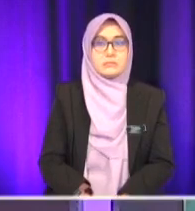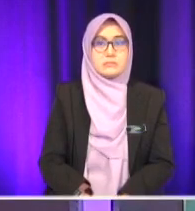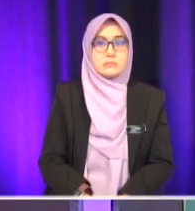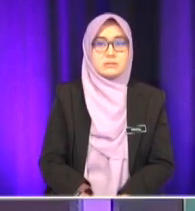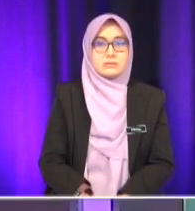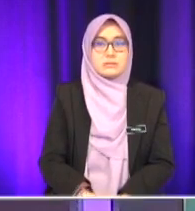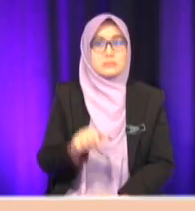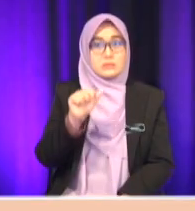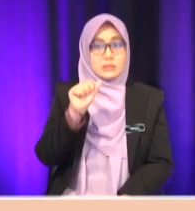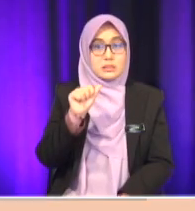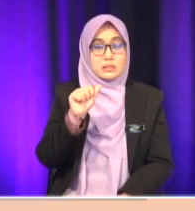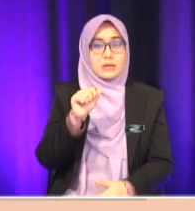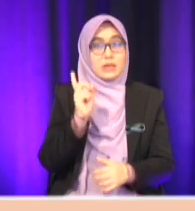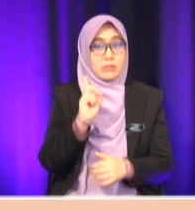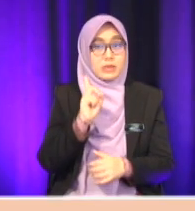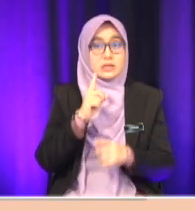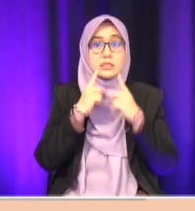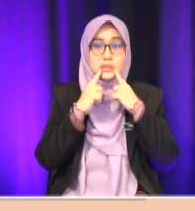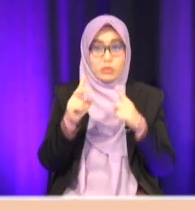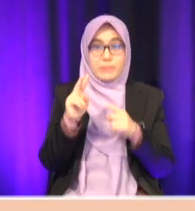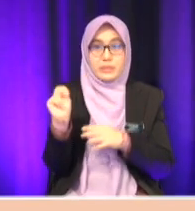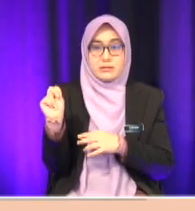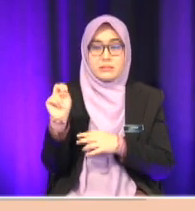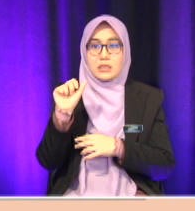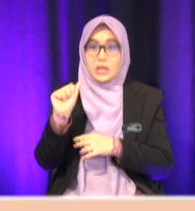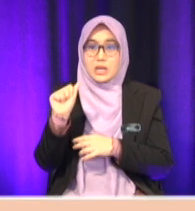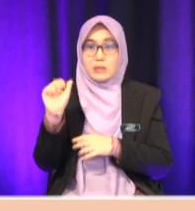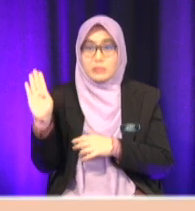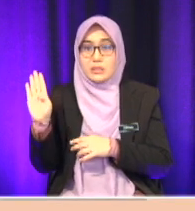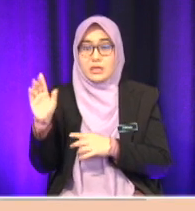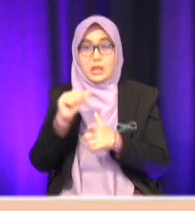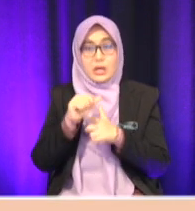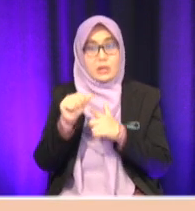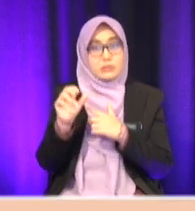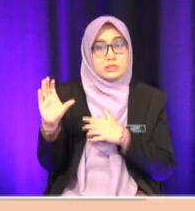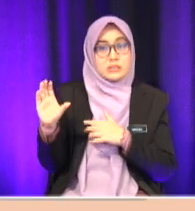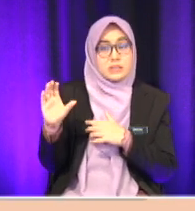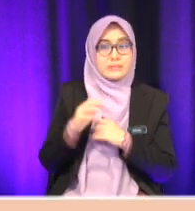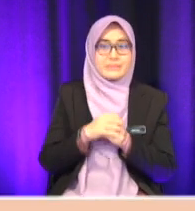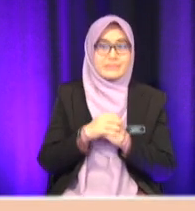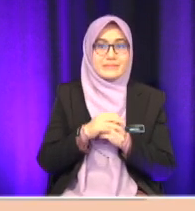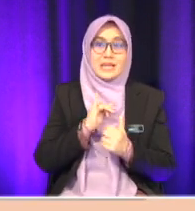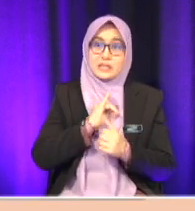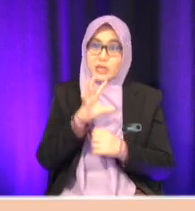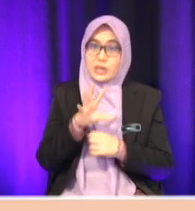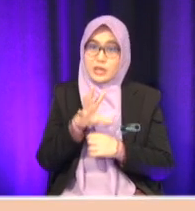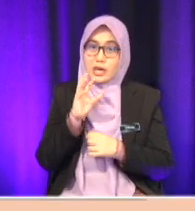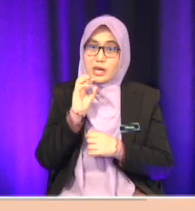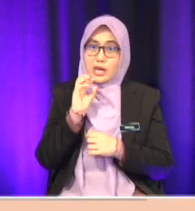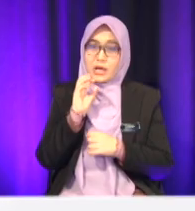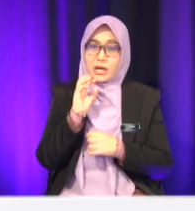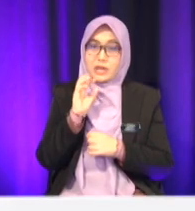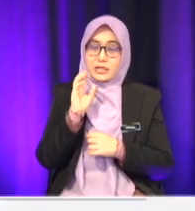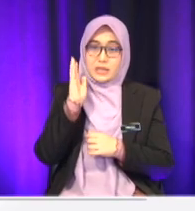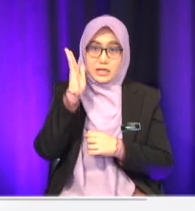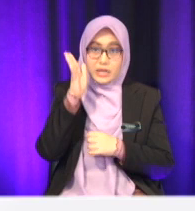it A, B, or C? Shall So I try how and about you, answer? Sean? I would guess